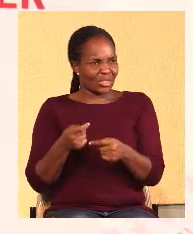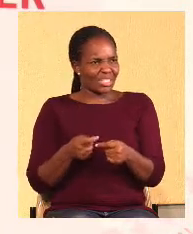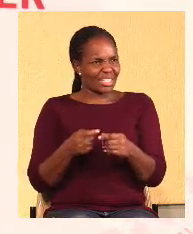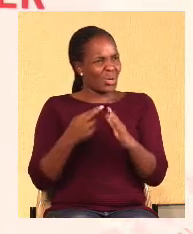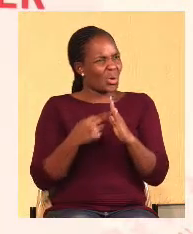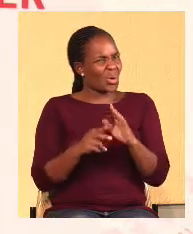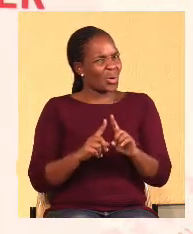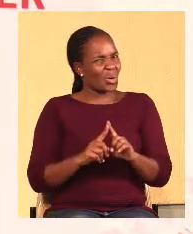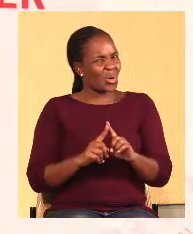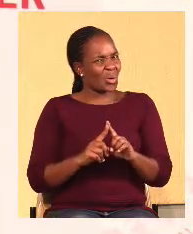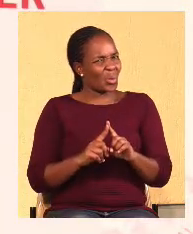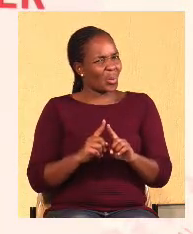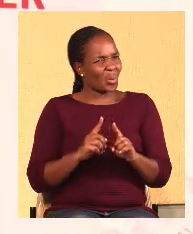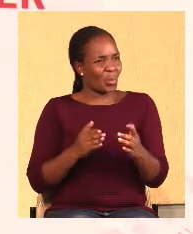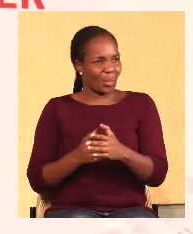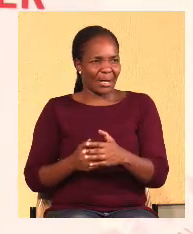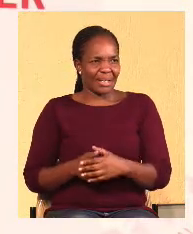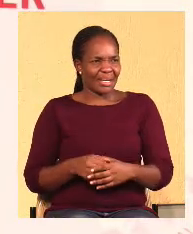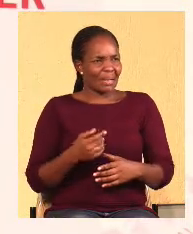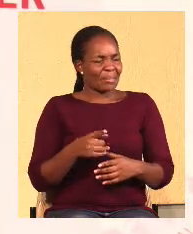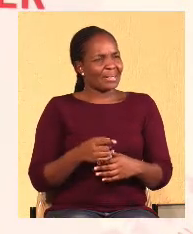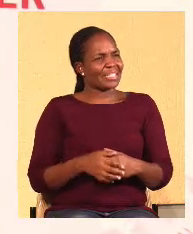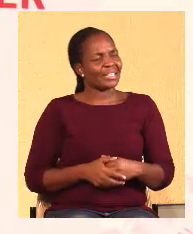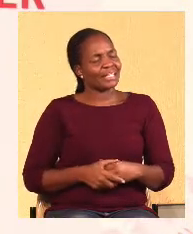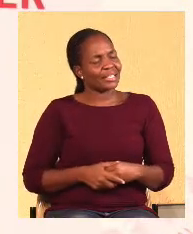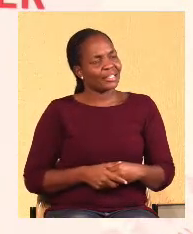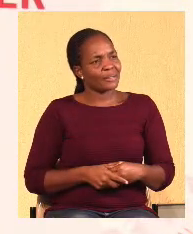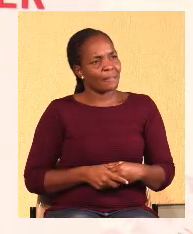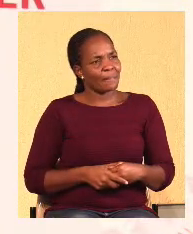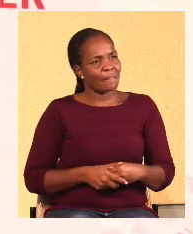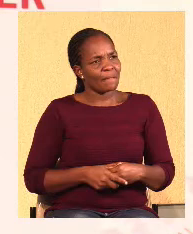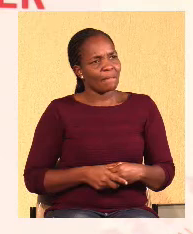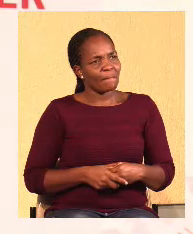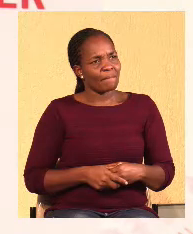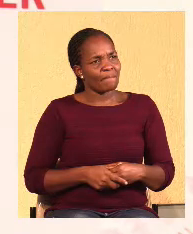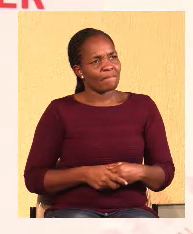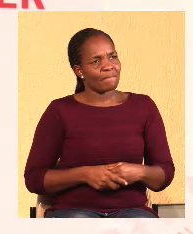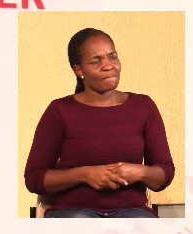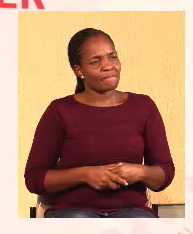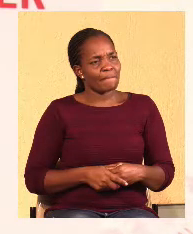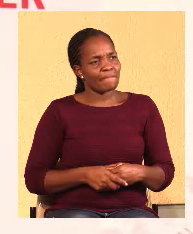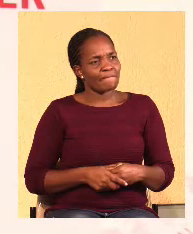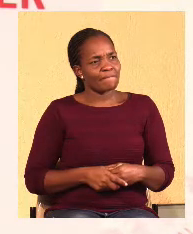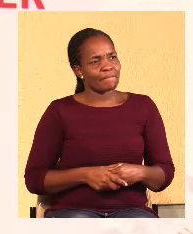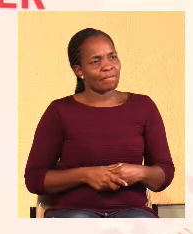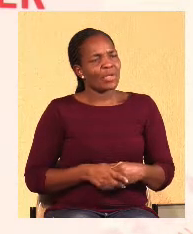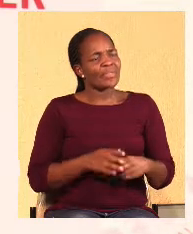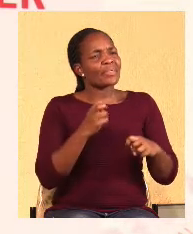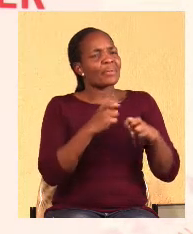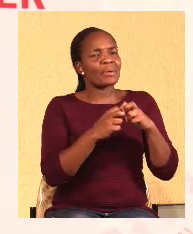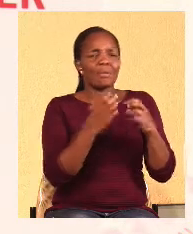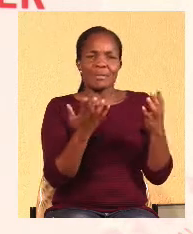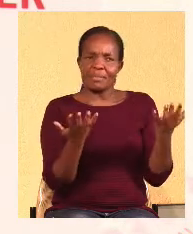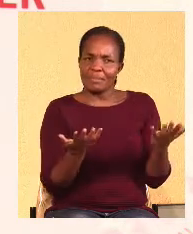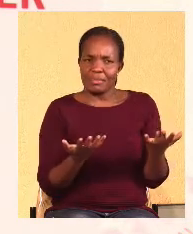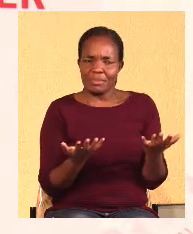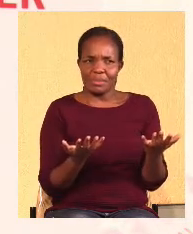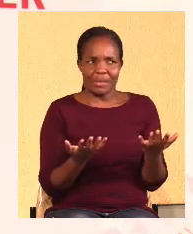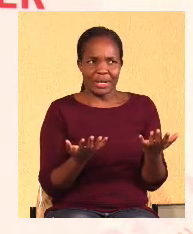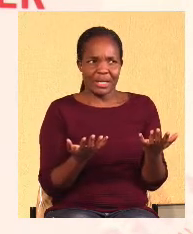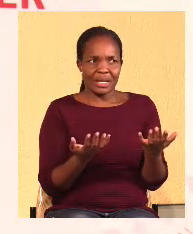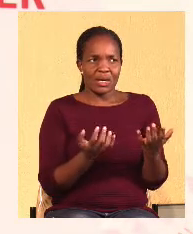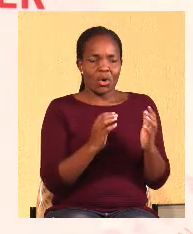not an inconsistency? It's like what disincentive is there, for example, the person